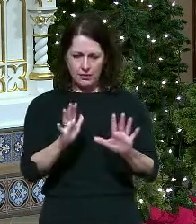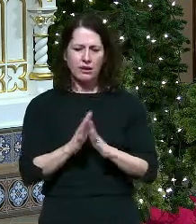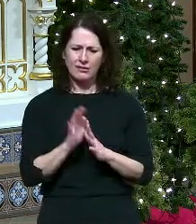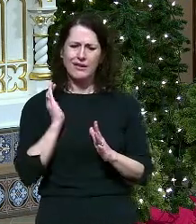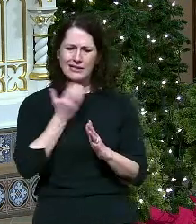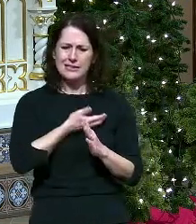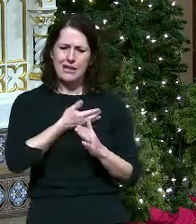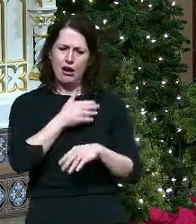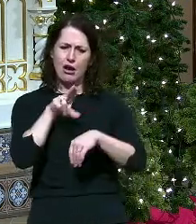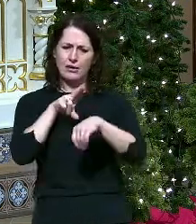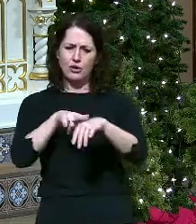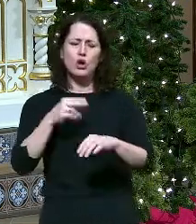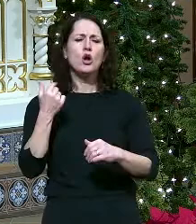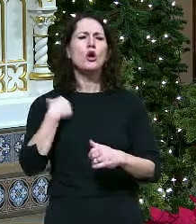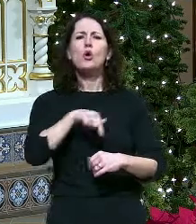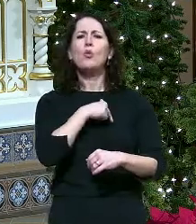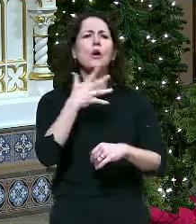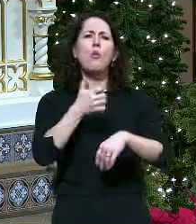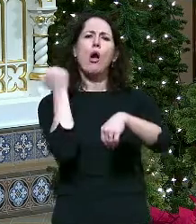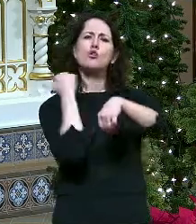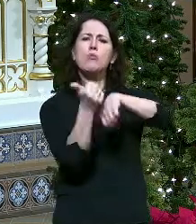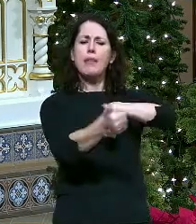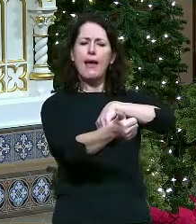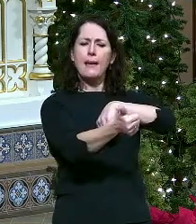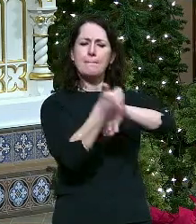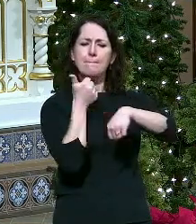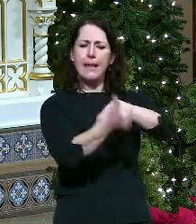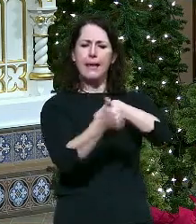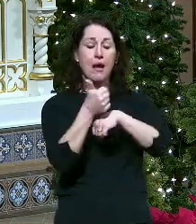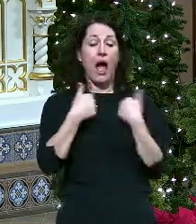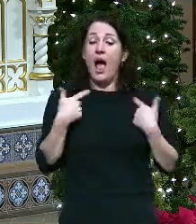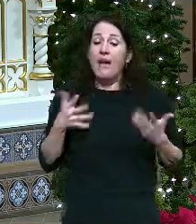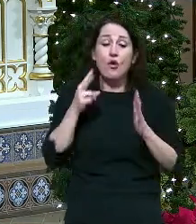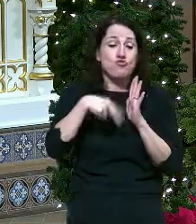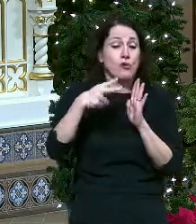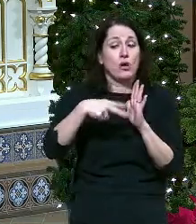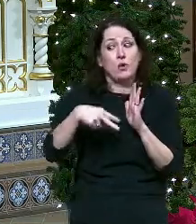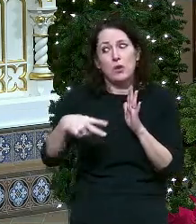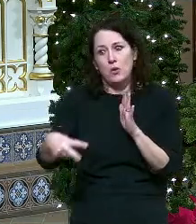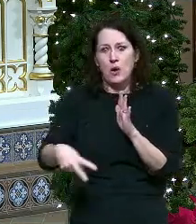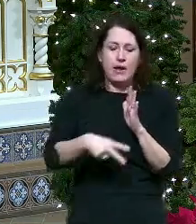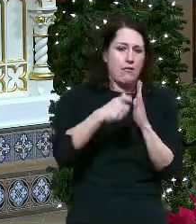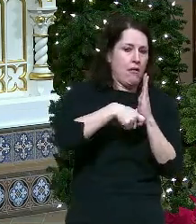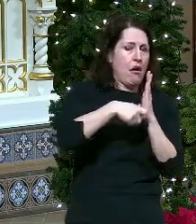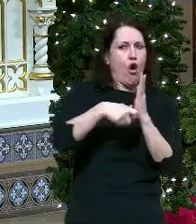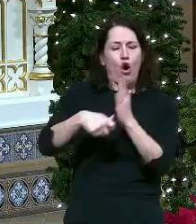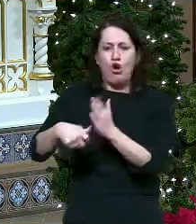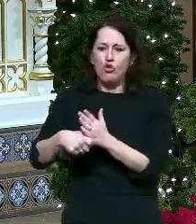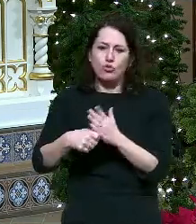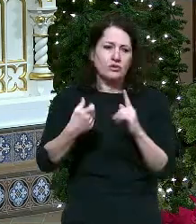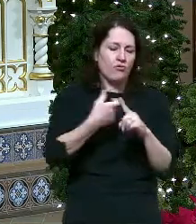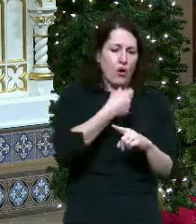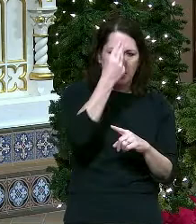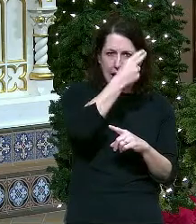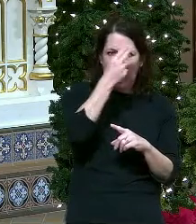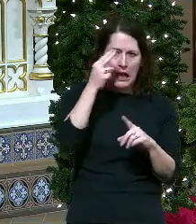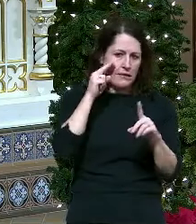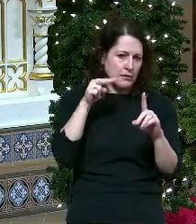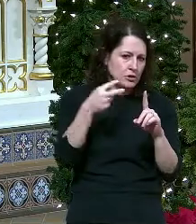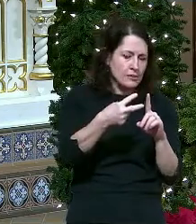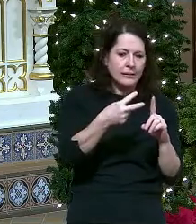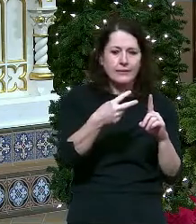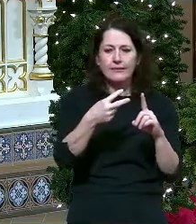put blame. I have read all kinds of articles. I've read them from Catholic